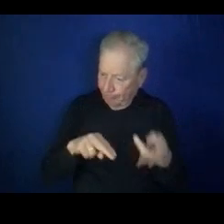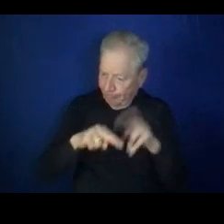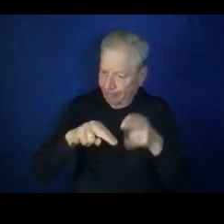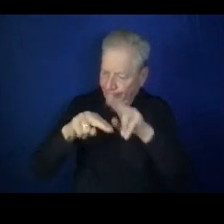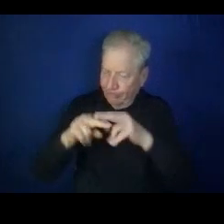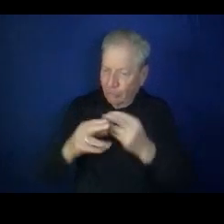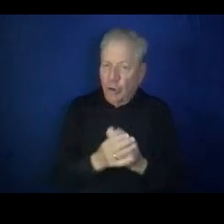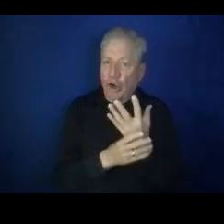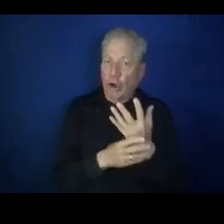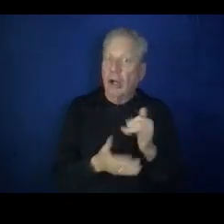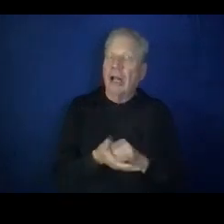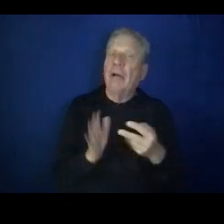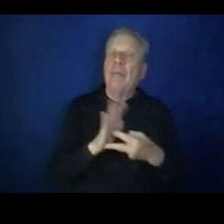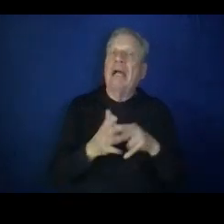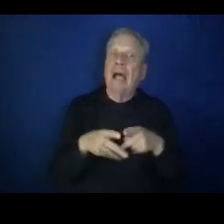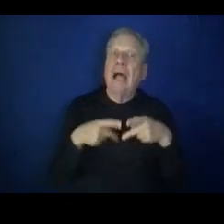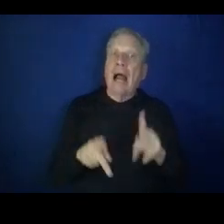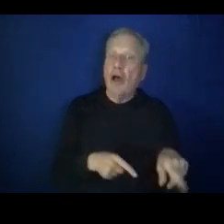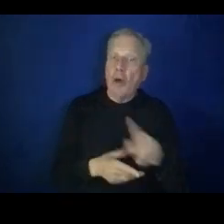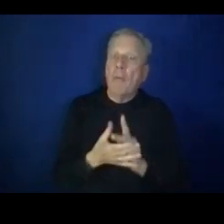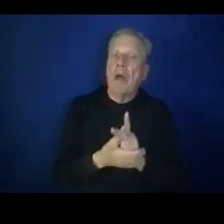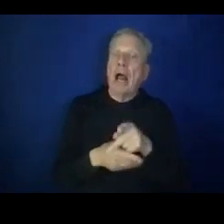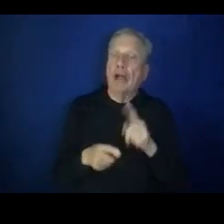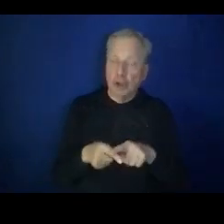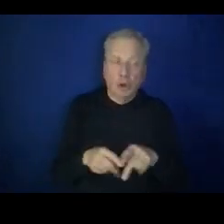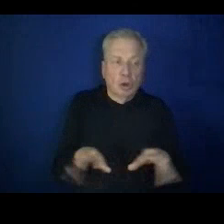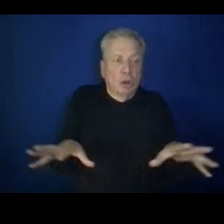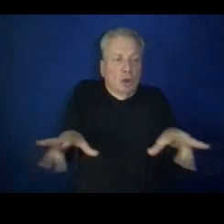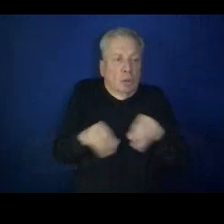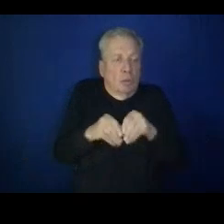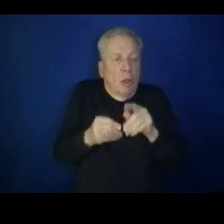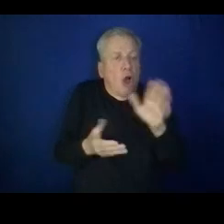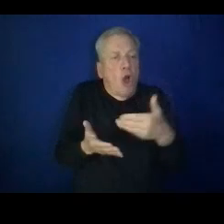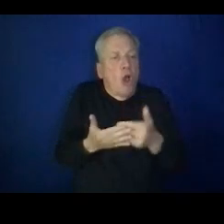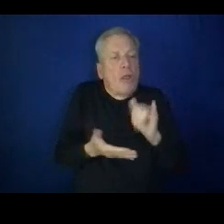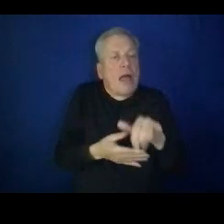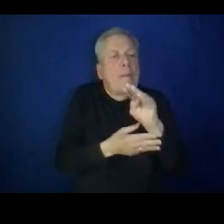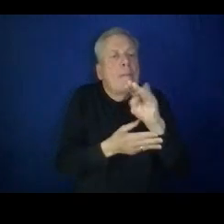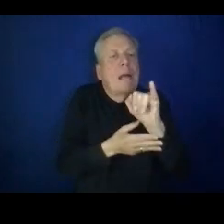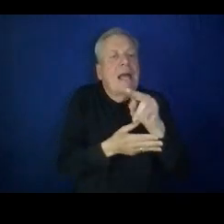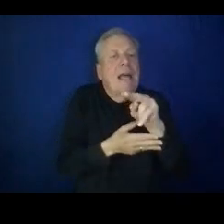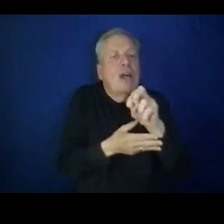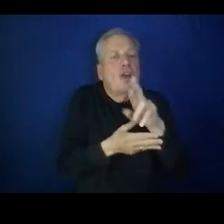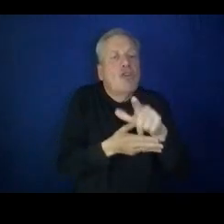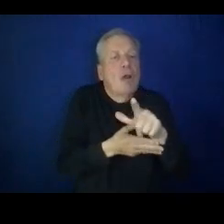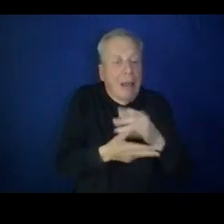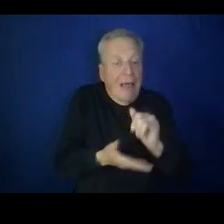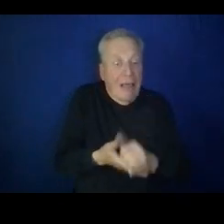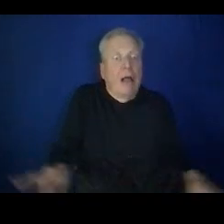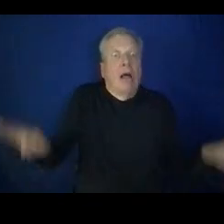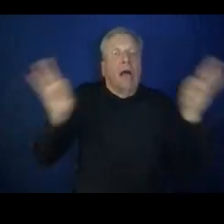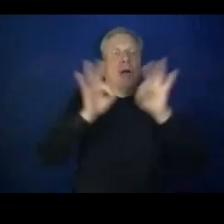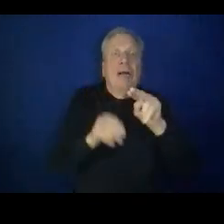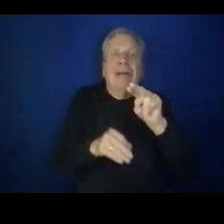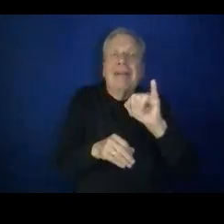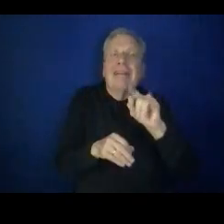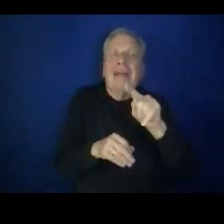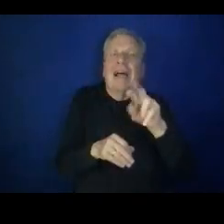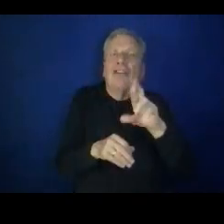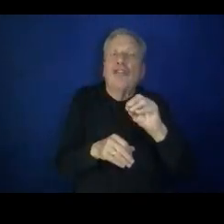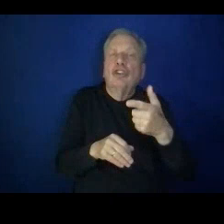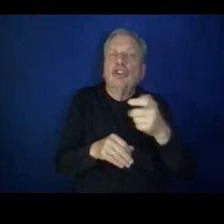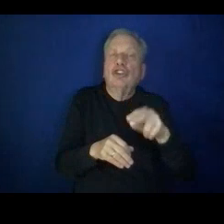which in turn allows the plants to absorb this mineralized or this plant available nitrogen. The bottom line, you probably